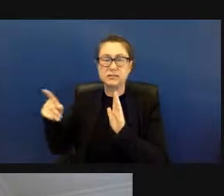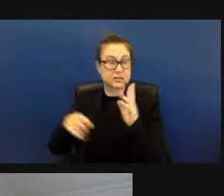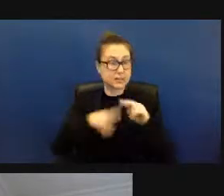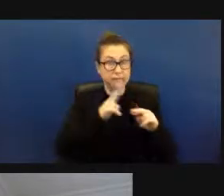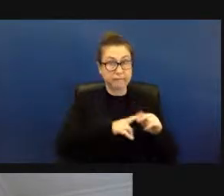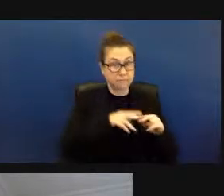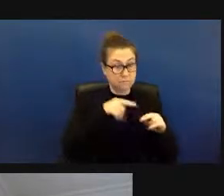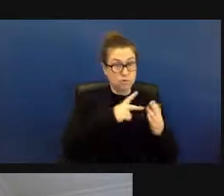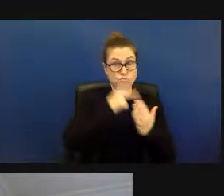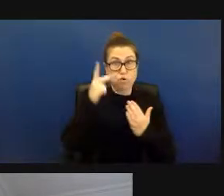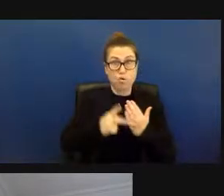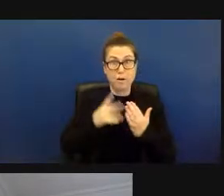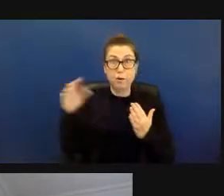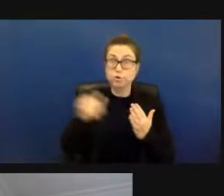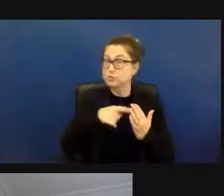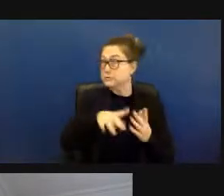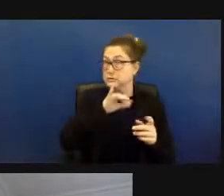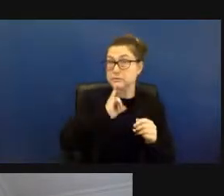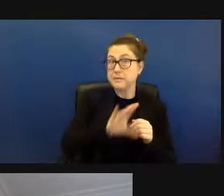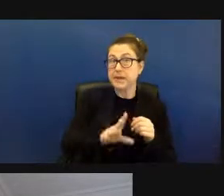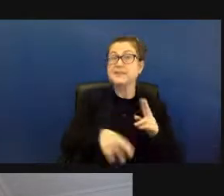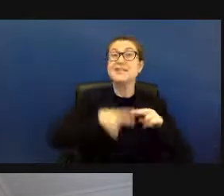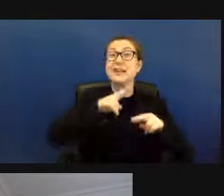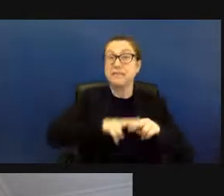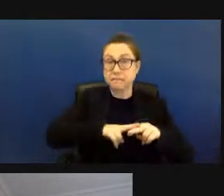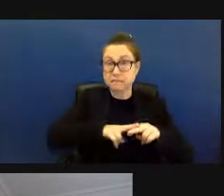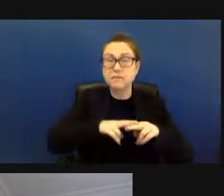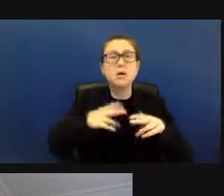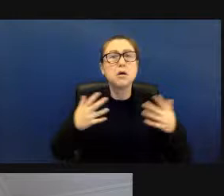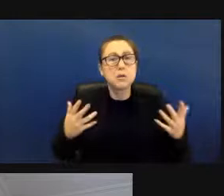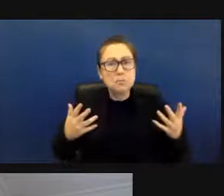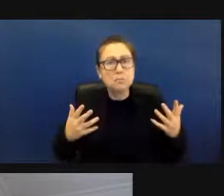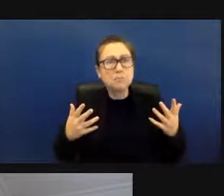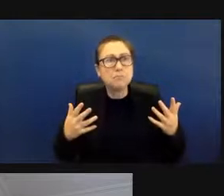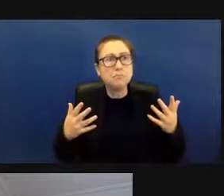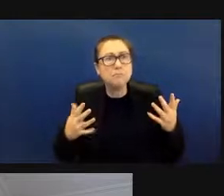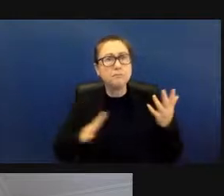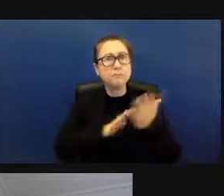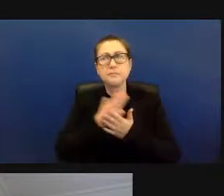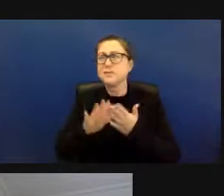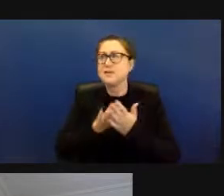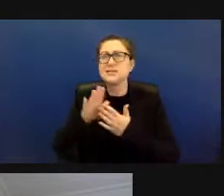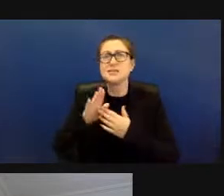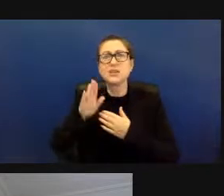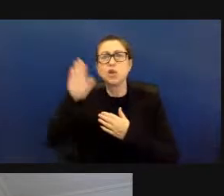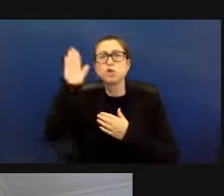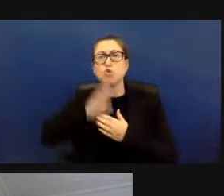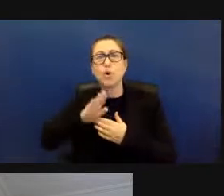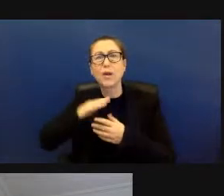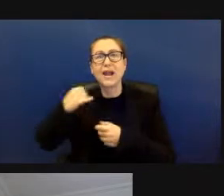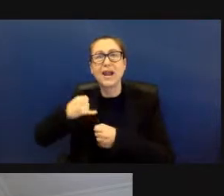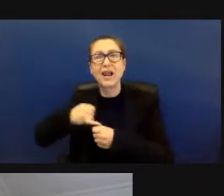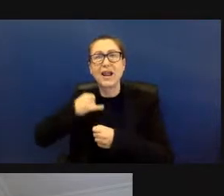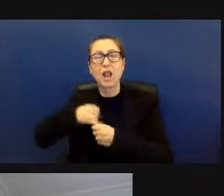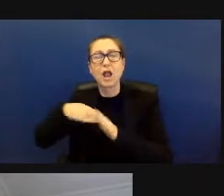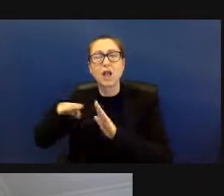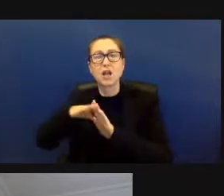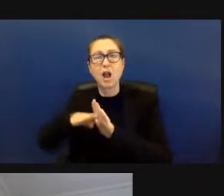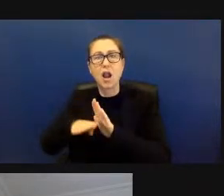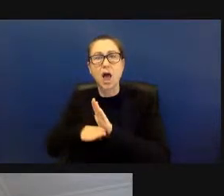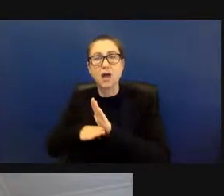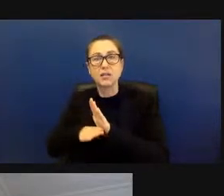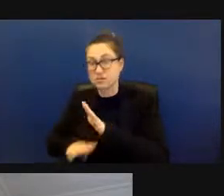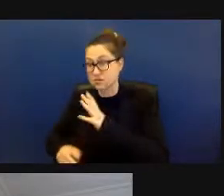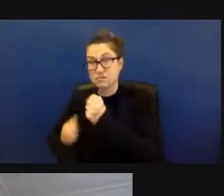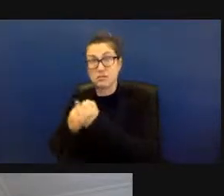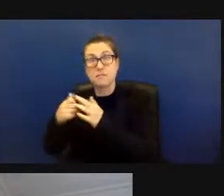be recommended as the best thing to do, then it goes in and it changes the stroke clinical guidelines that are supported by the Stroke Foundation.